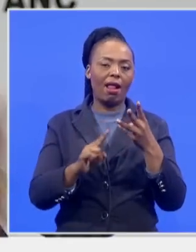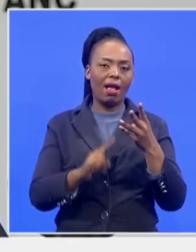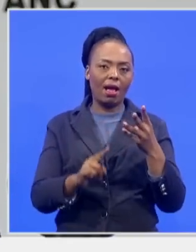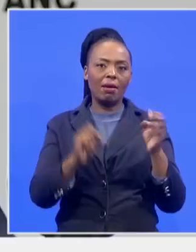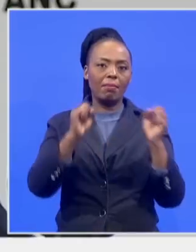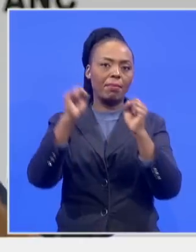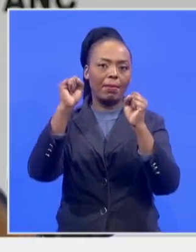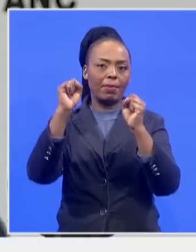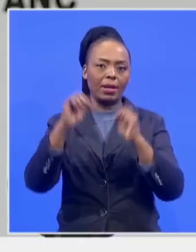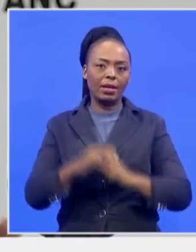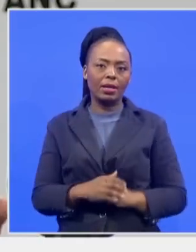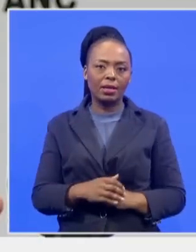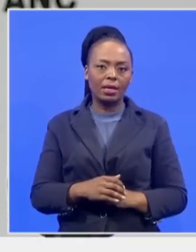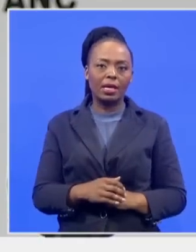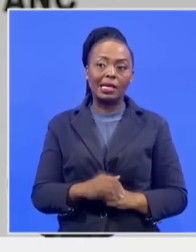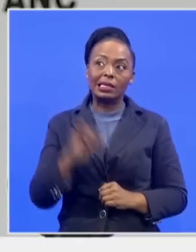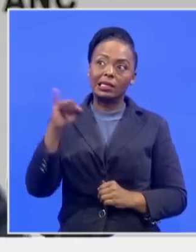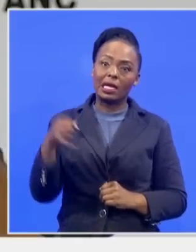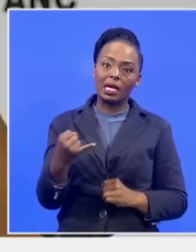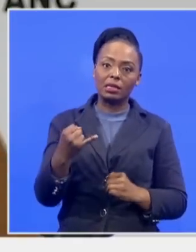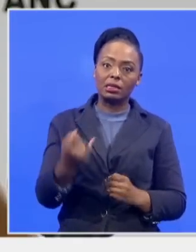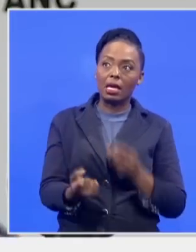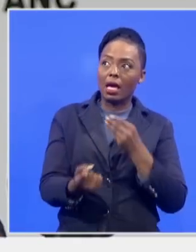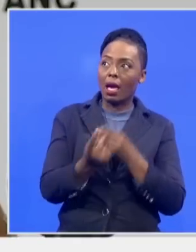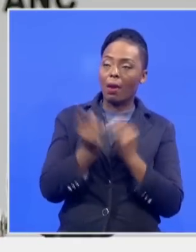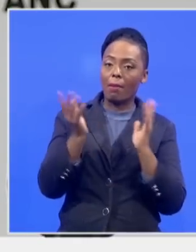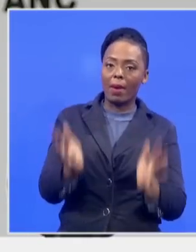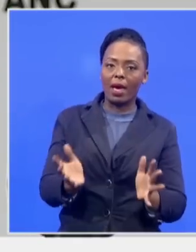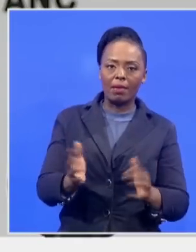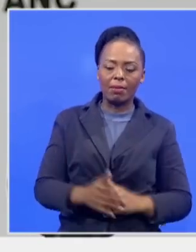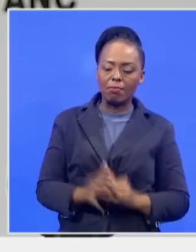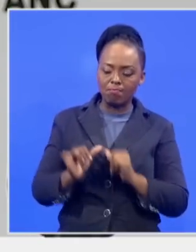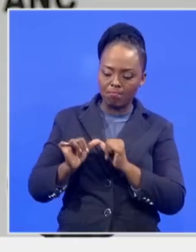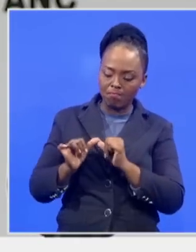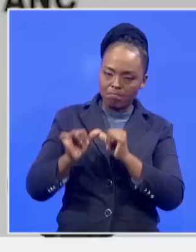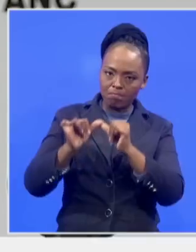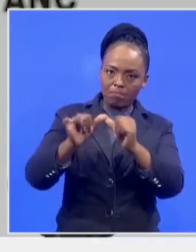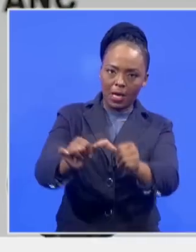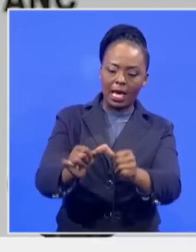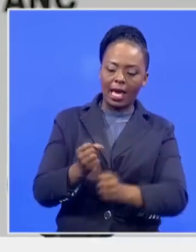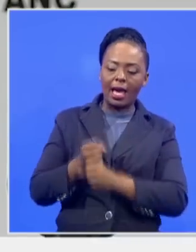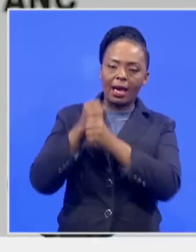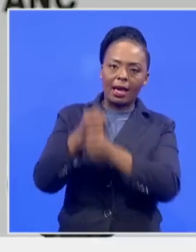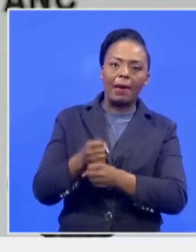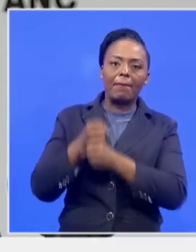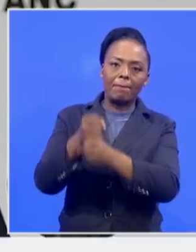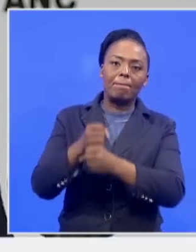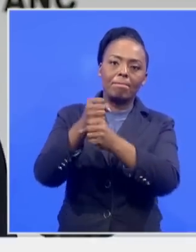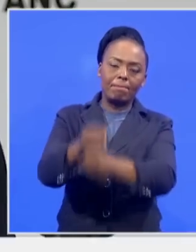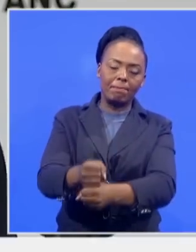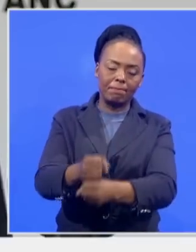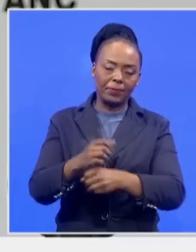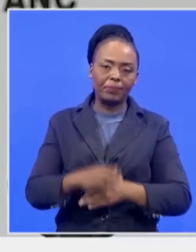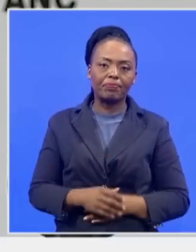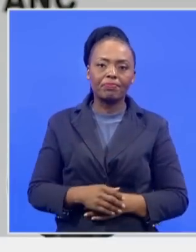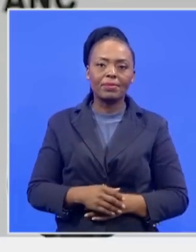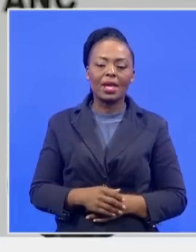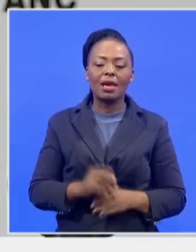So it was not just an event. It is an ongoing campaign to deal